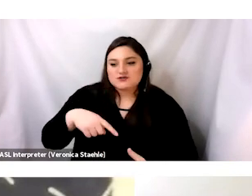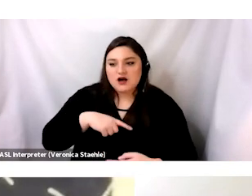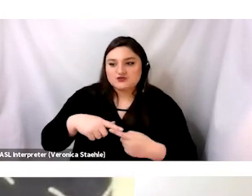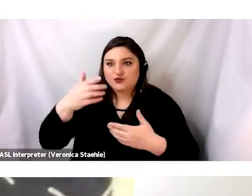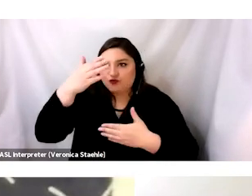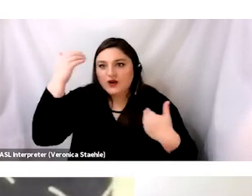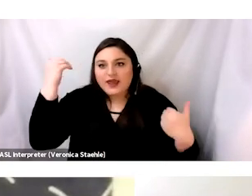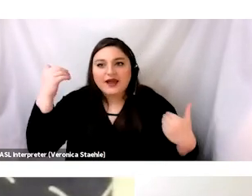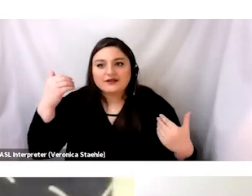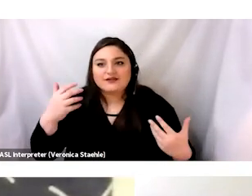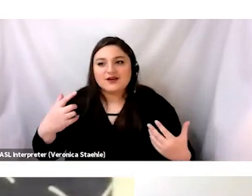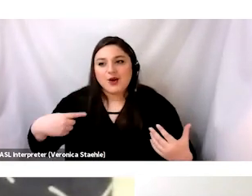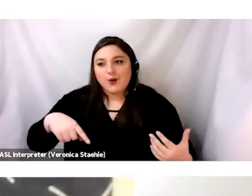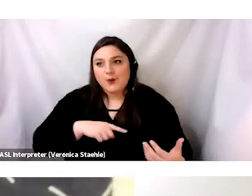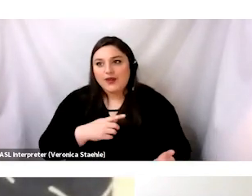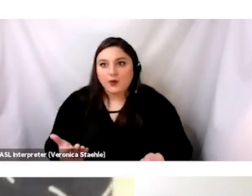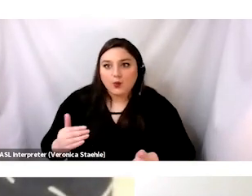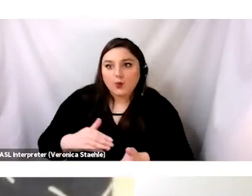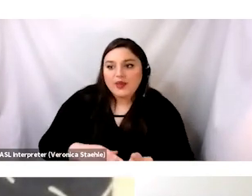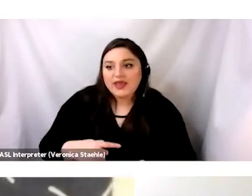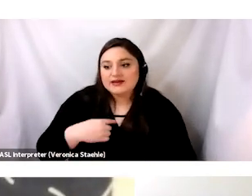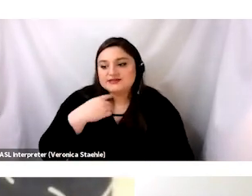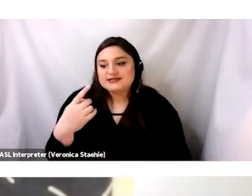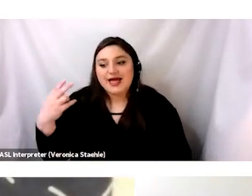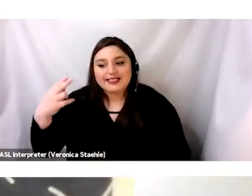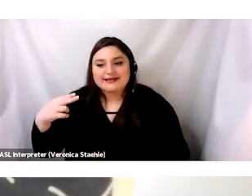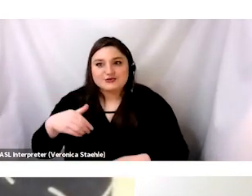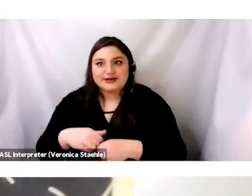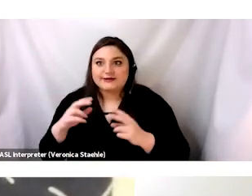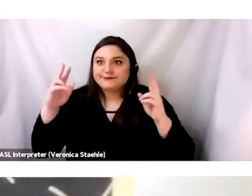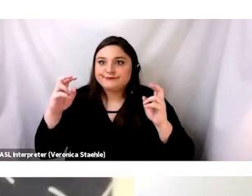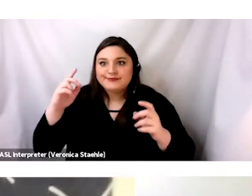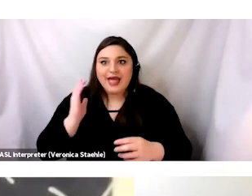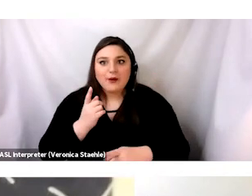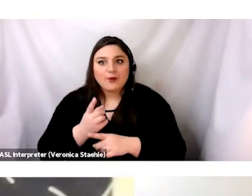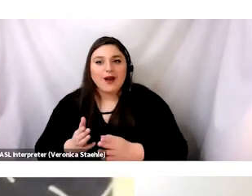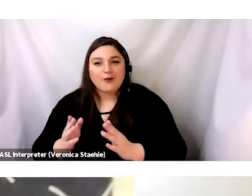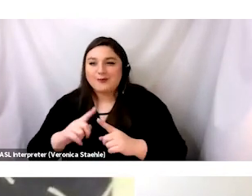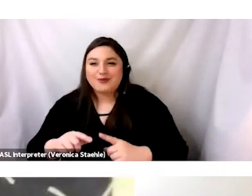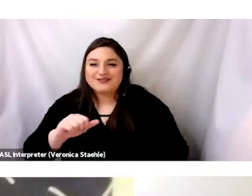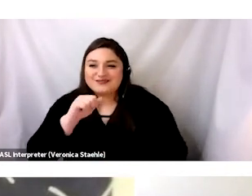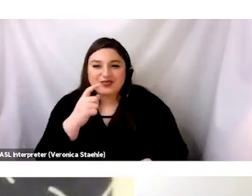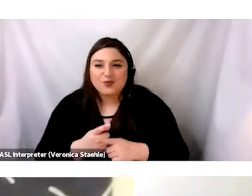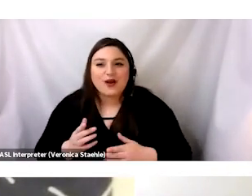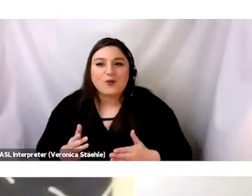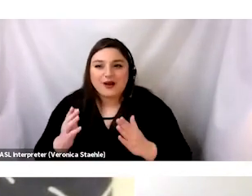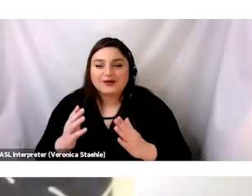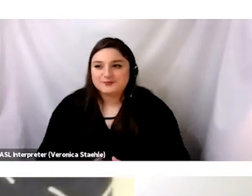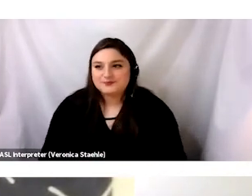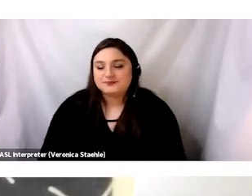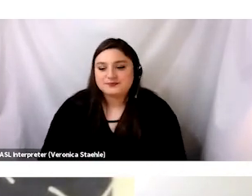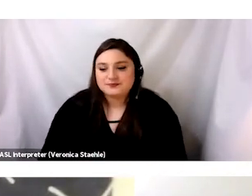history. We tell it in a way that we think is the correct way, and it is not. So